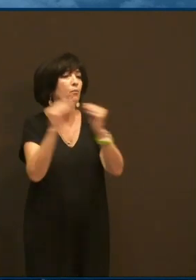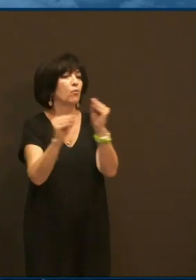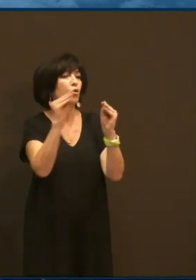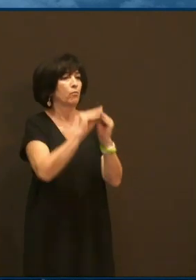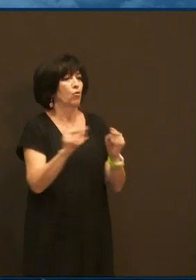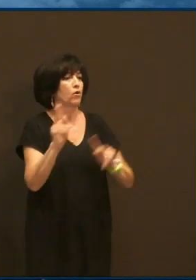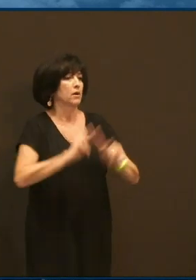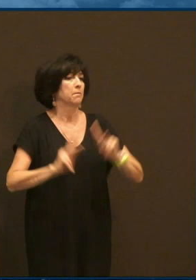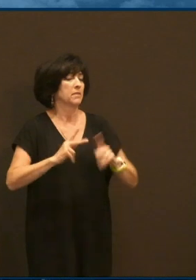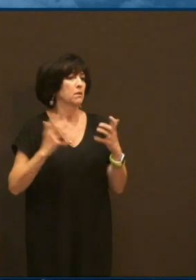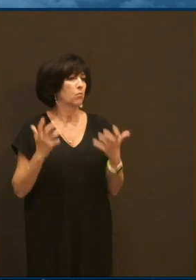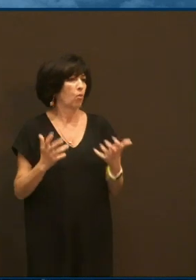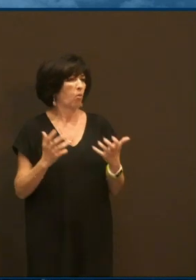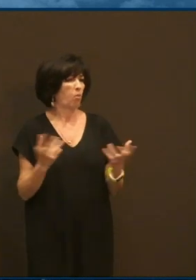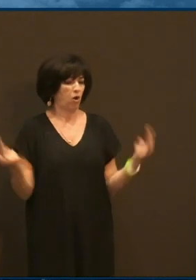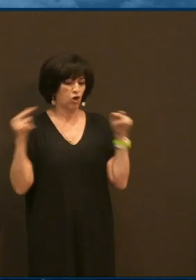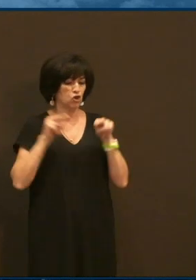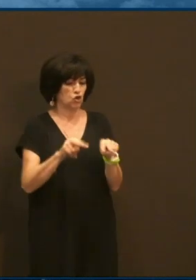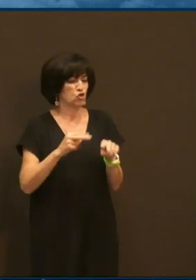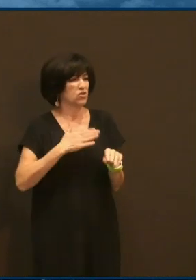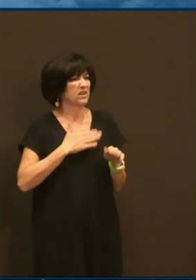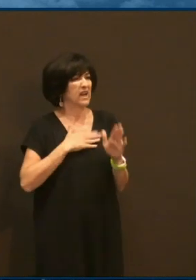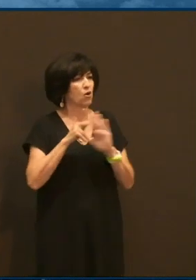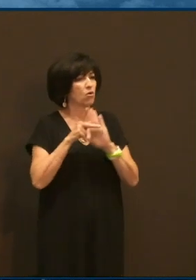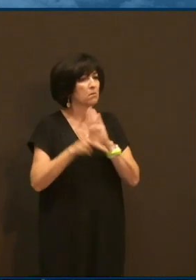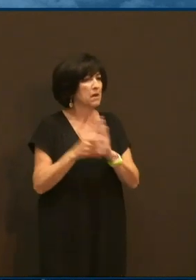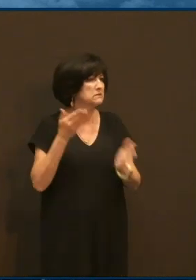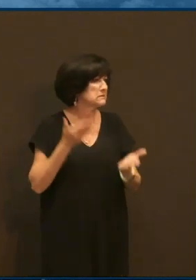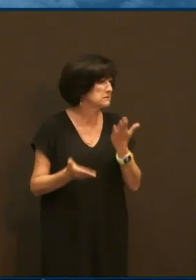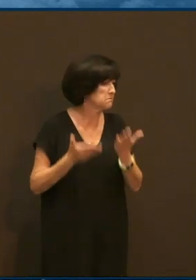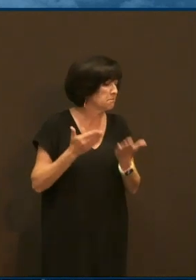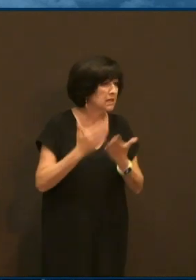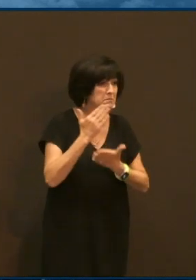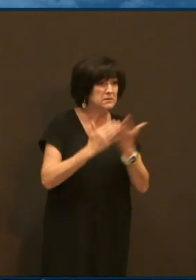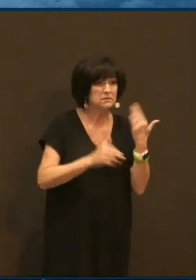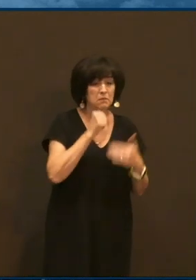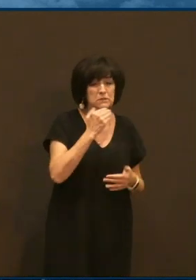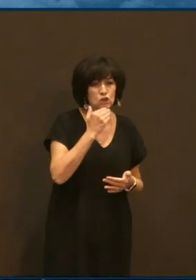and the citizens and communities which it serves,